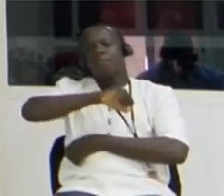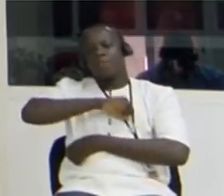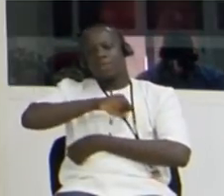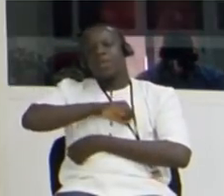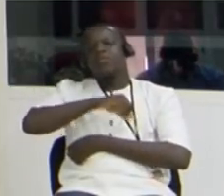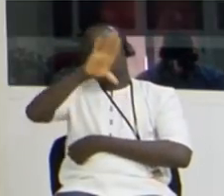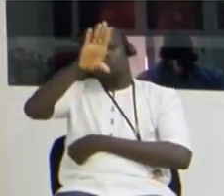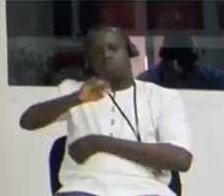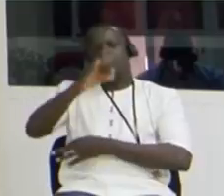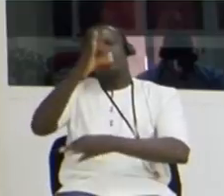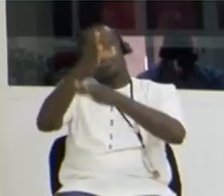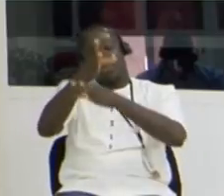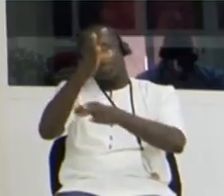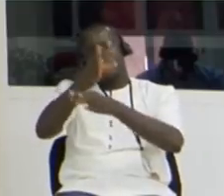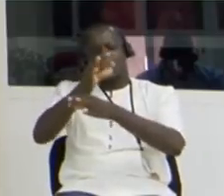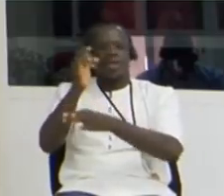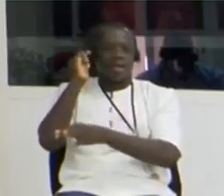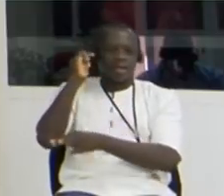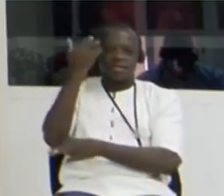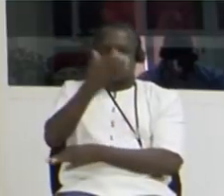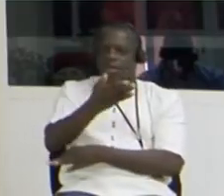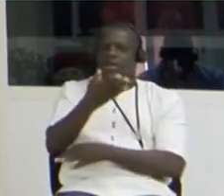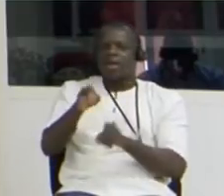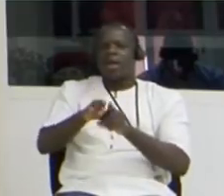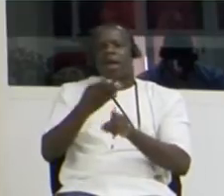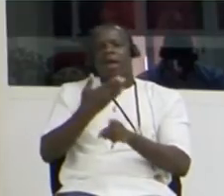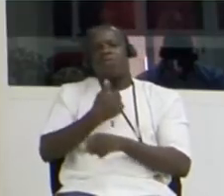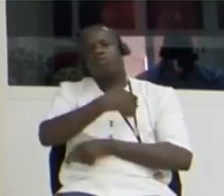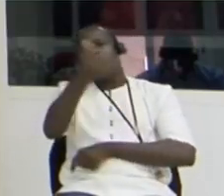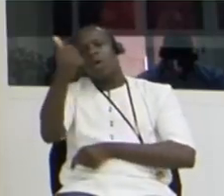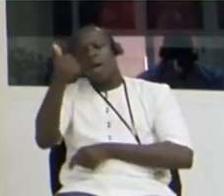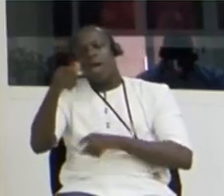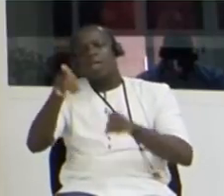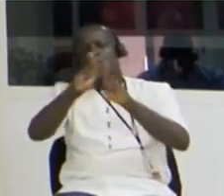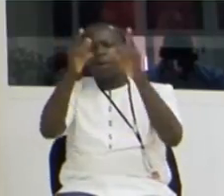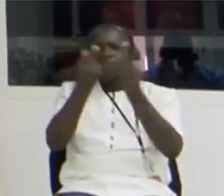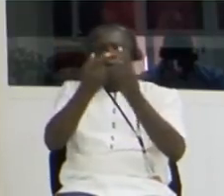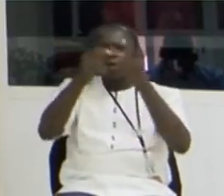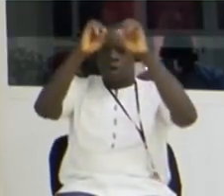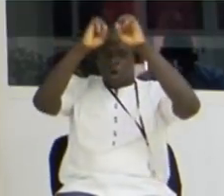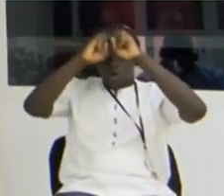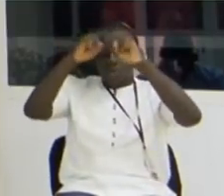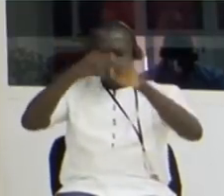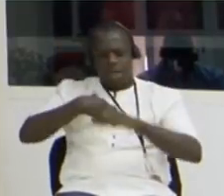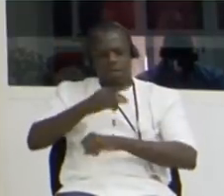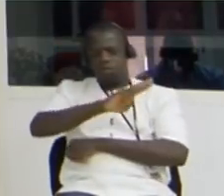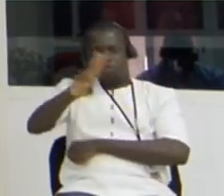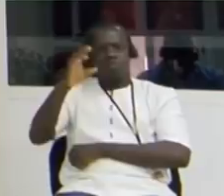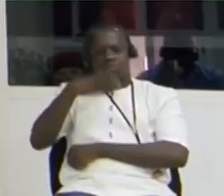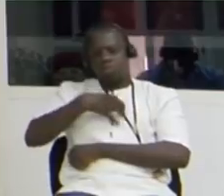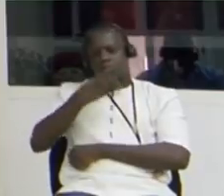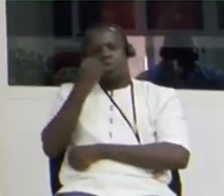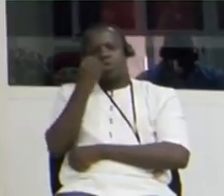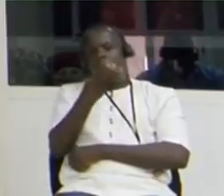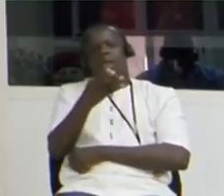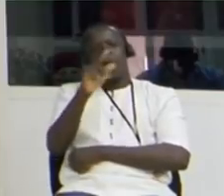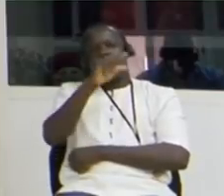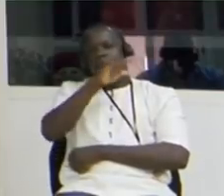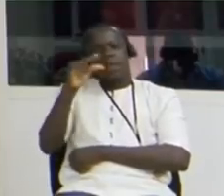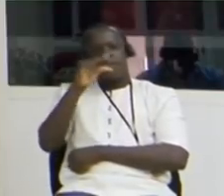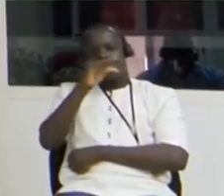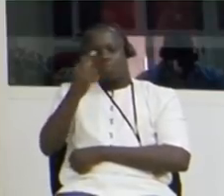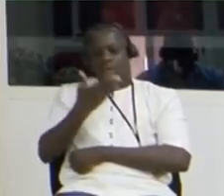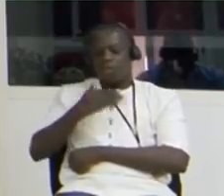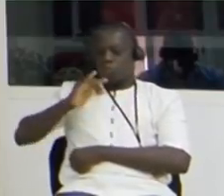I do with them. Also, there are other authorities like, I don't want to call names, but women who are well